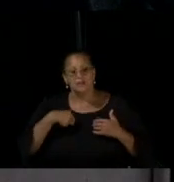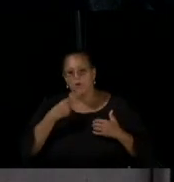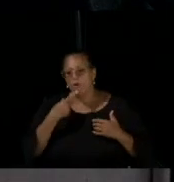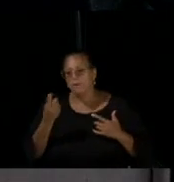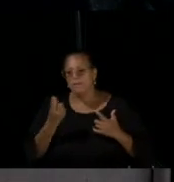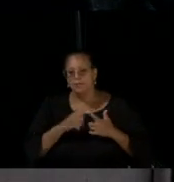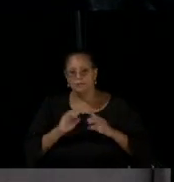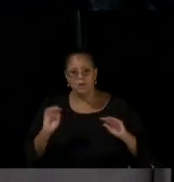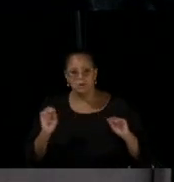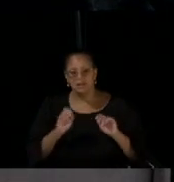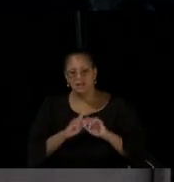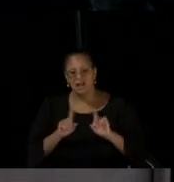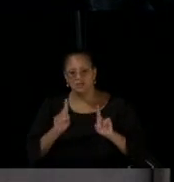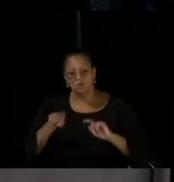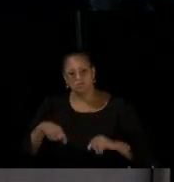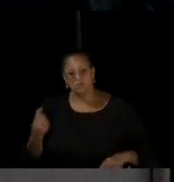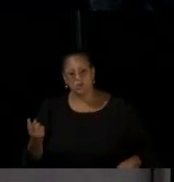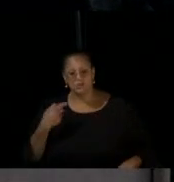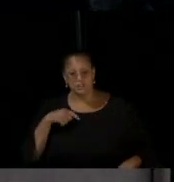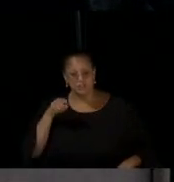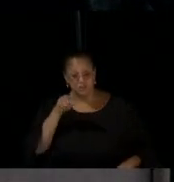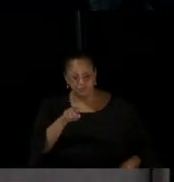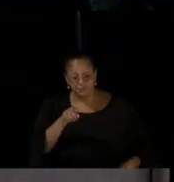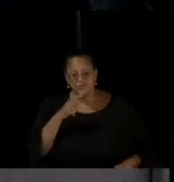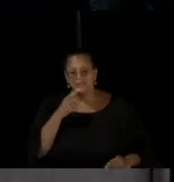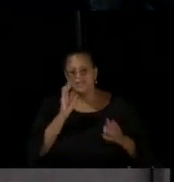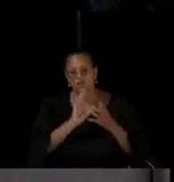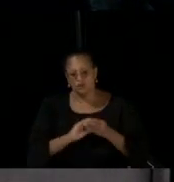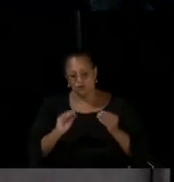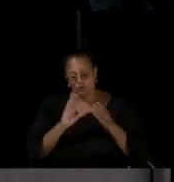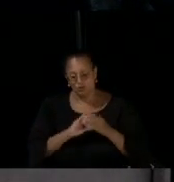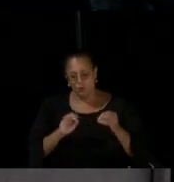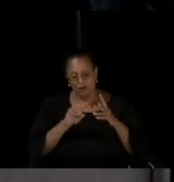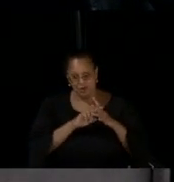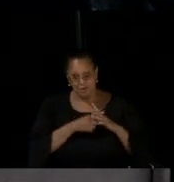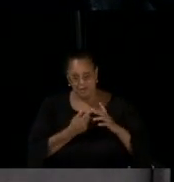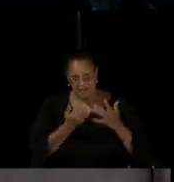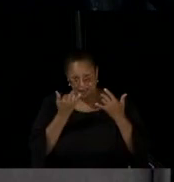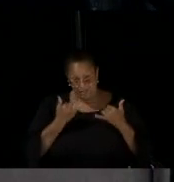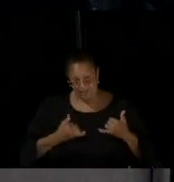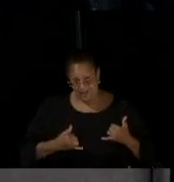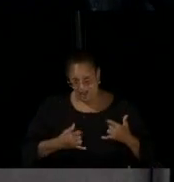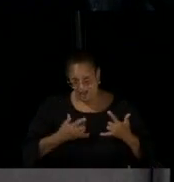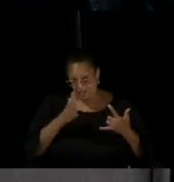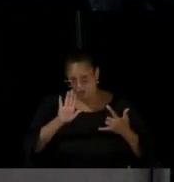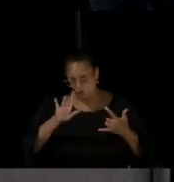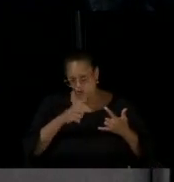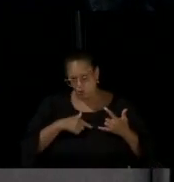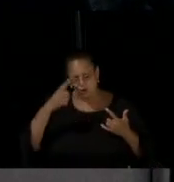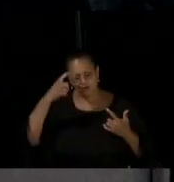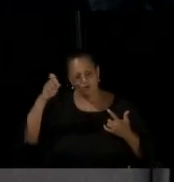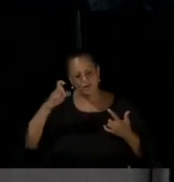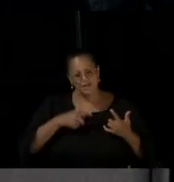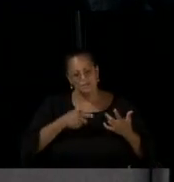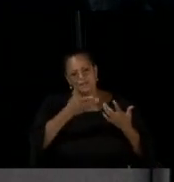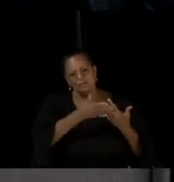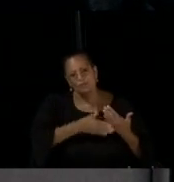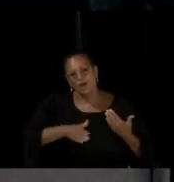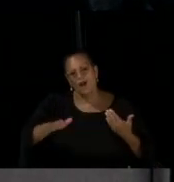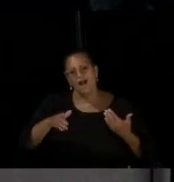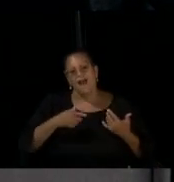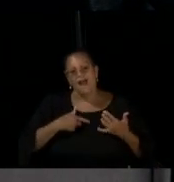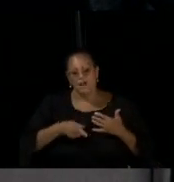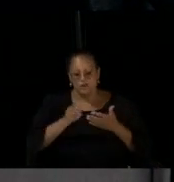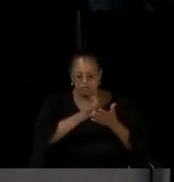but you. It is the story that you are writing today and in your dreams and into tomorrow. As you write and rewrite